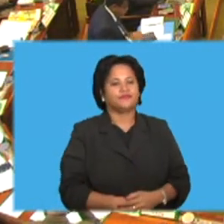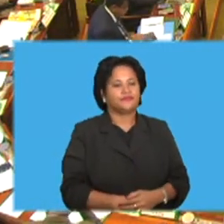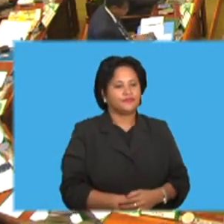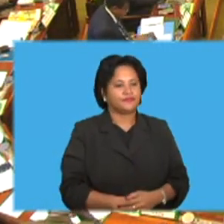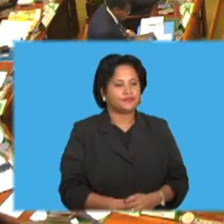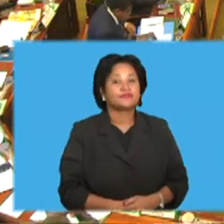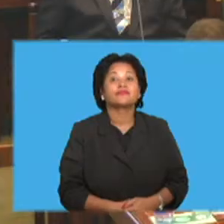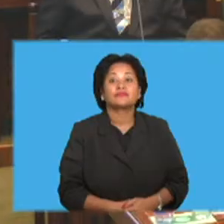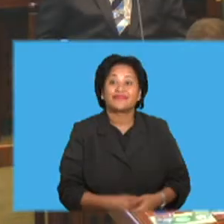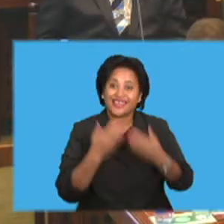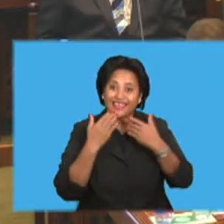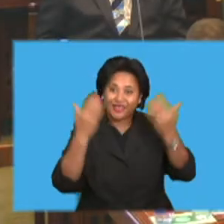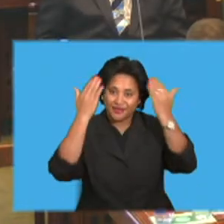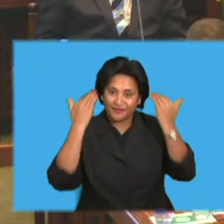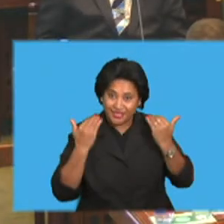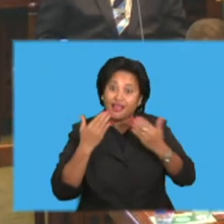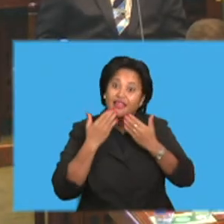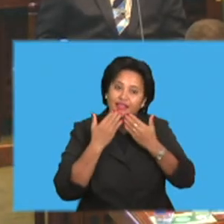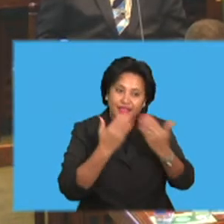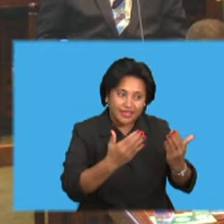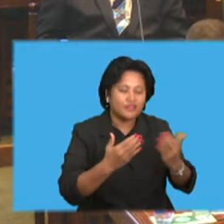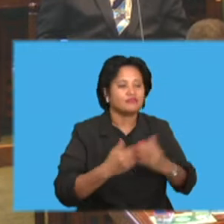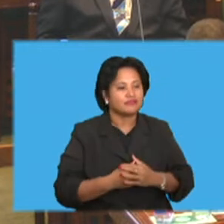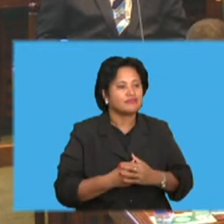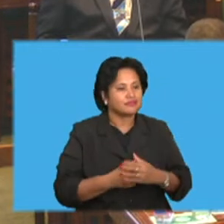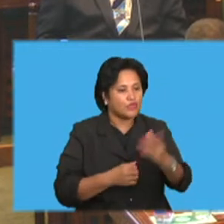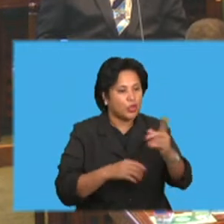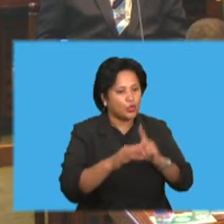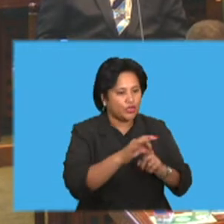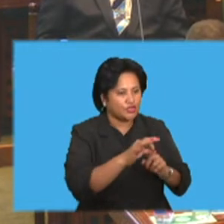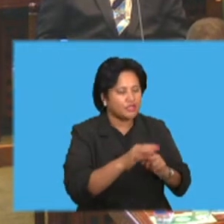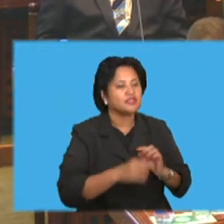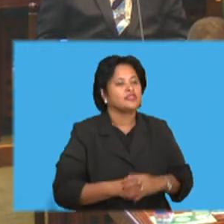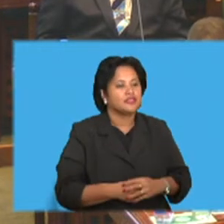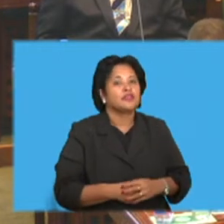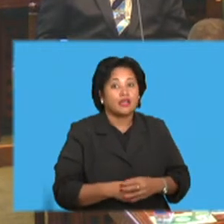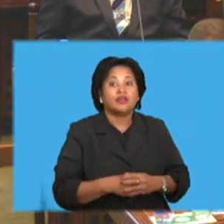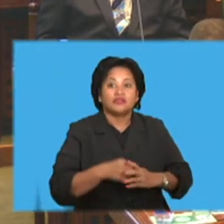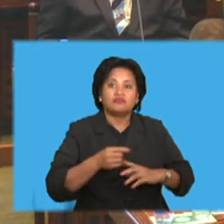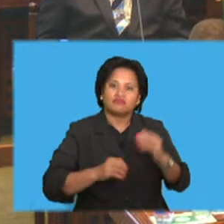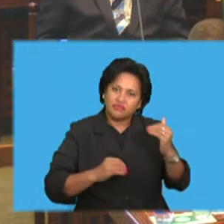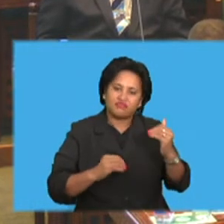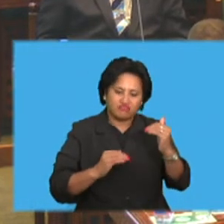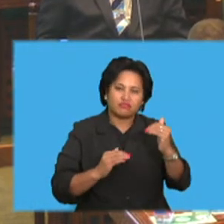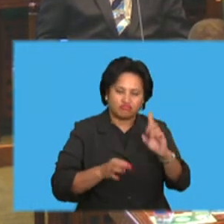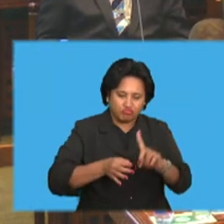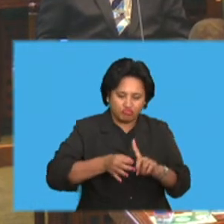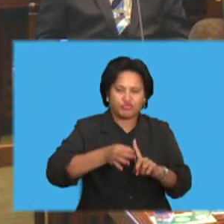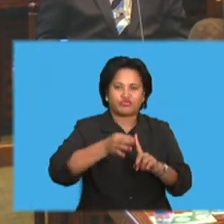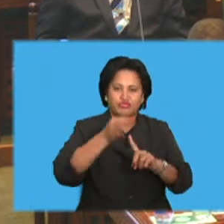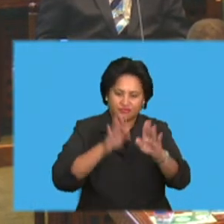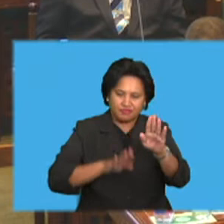Thank you, Madam Speaker. I thank the member for this question. Given the circumstances, Madam Speaker, the progress is going well. Thank you.